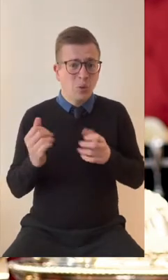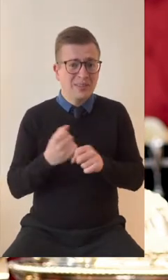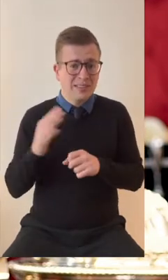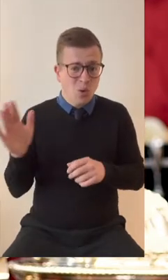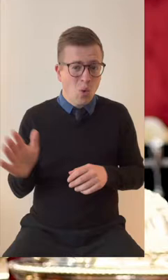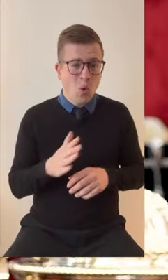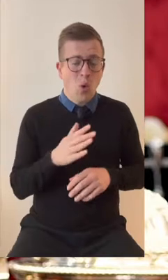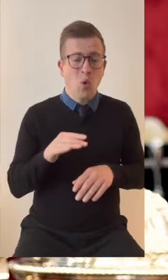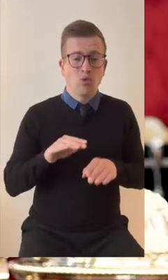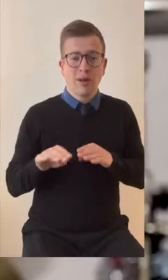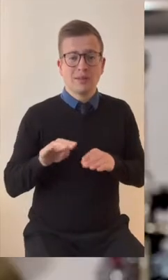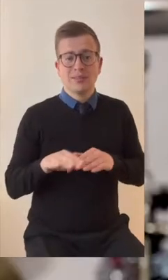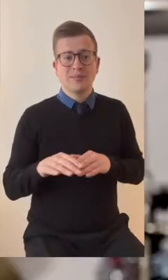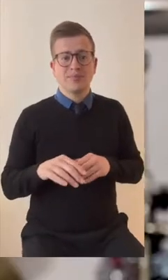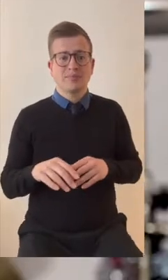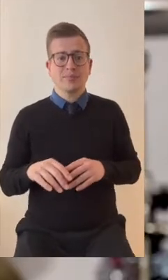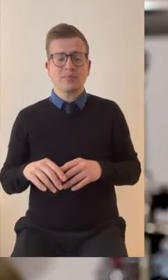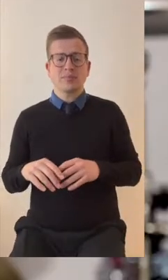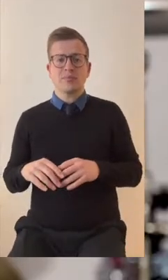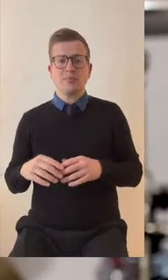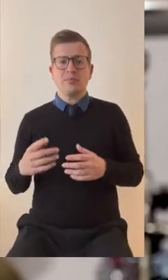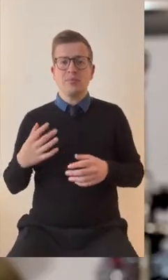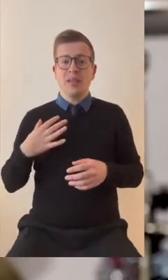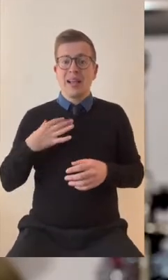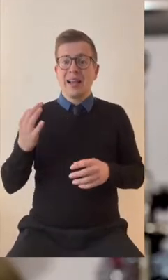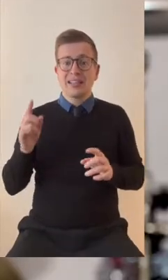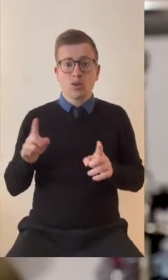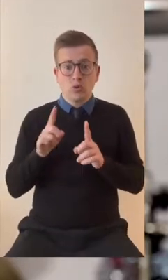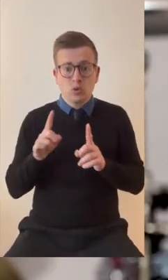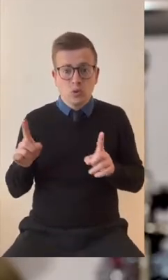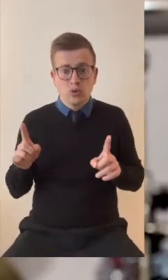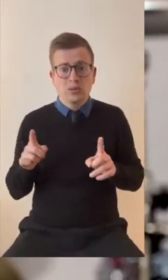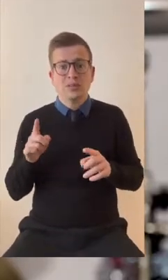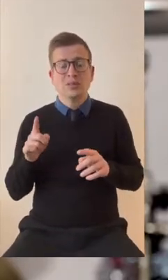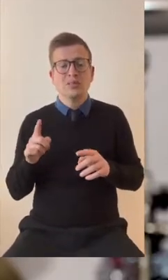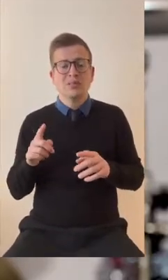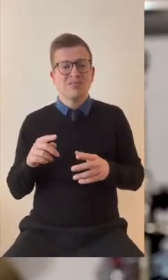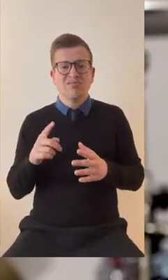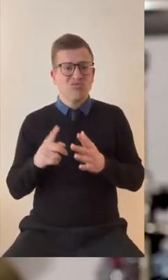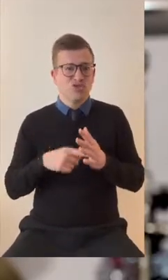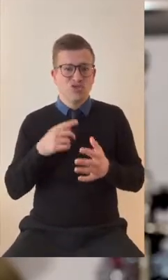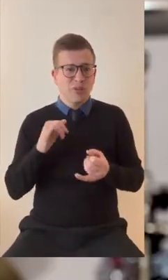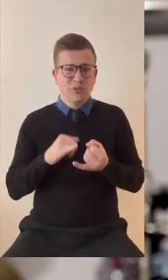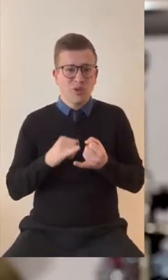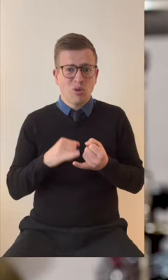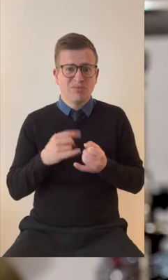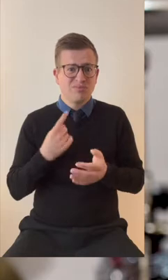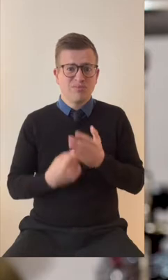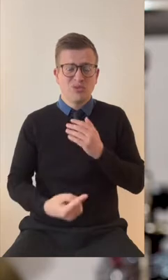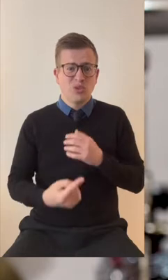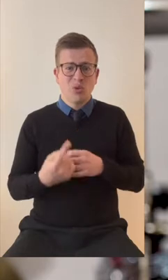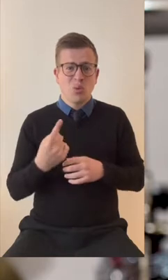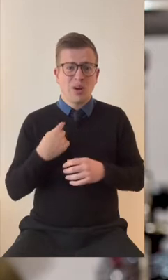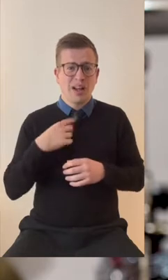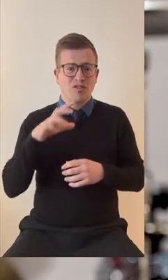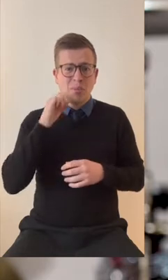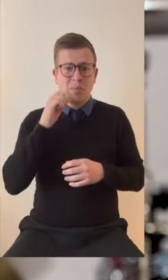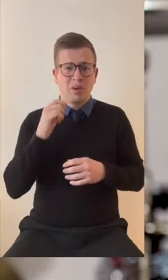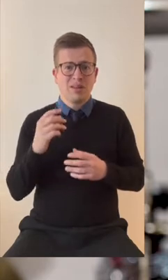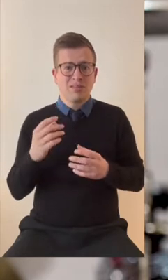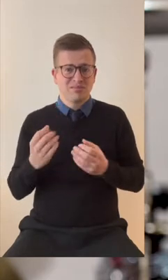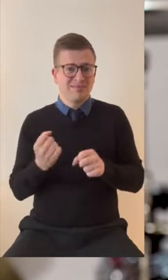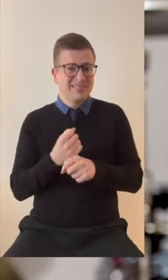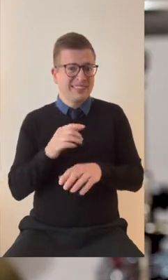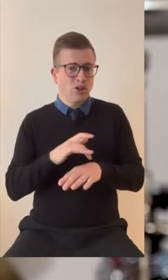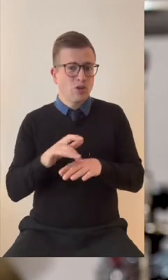single rehearsal. In terms of guest conductors, Jim Scott's the only one I can remember who did a concert with the